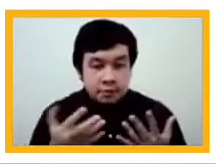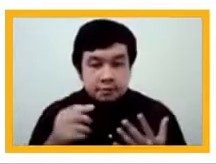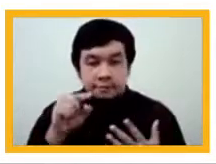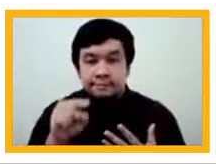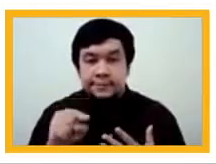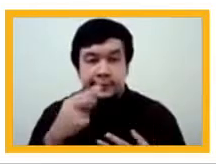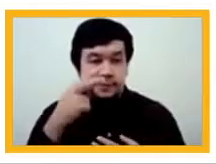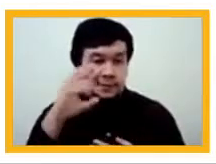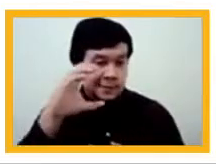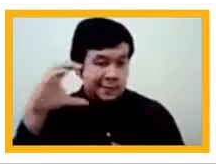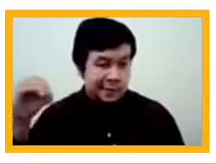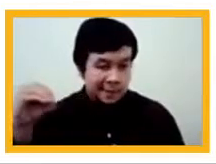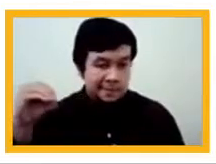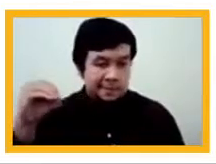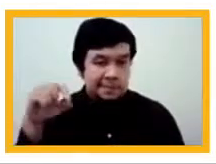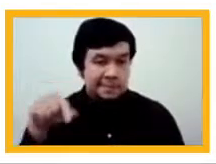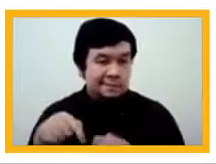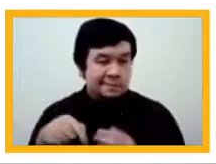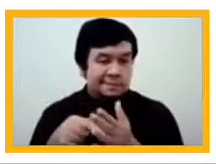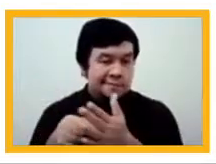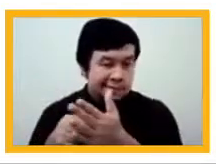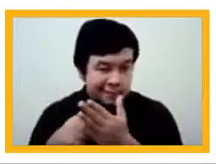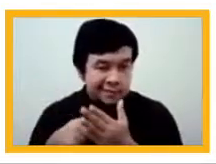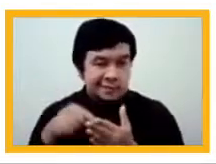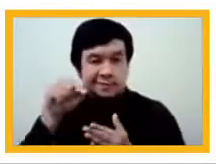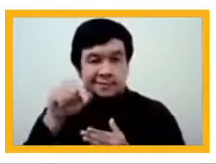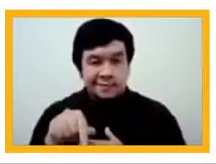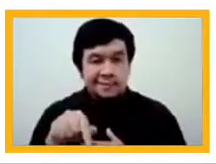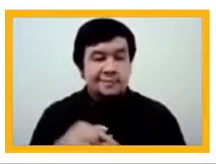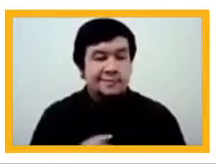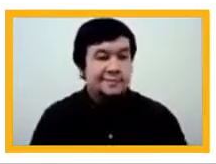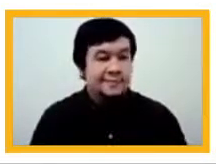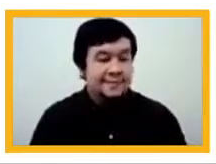to increase the satisfaction of the young people and